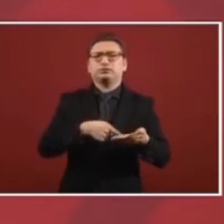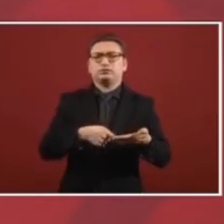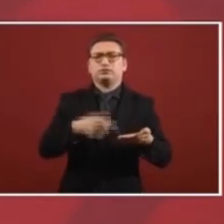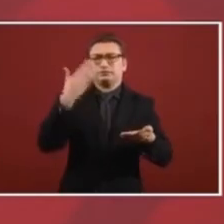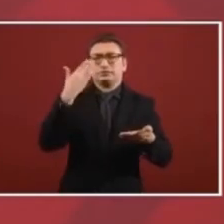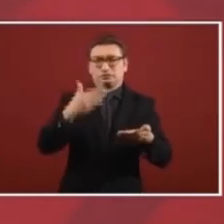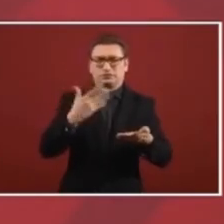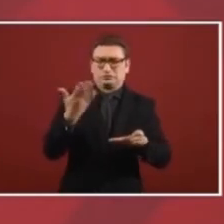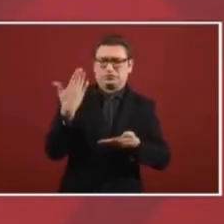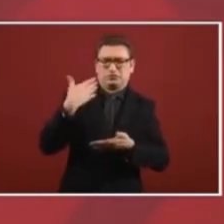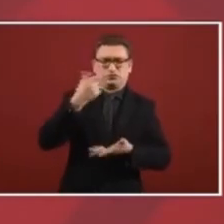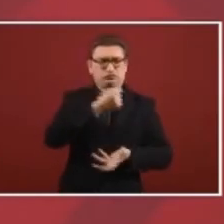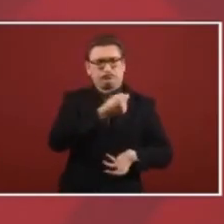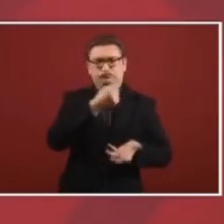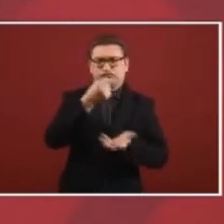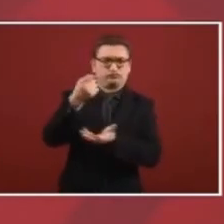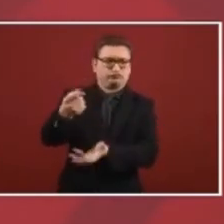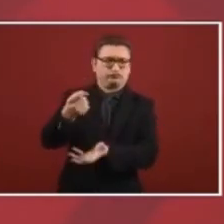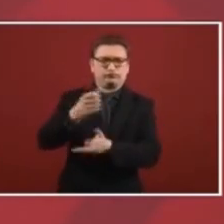recursos